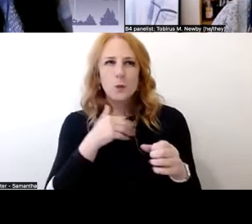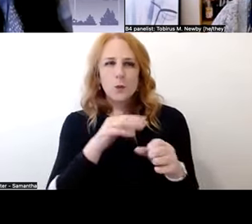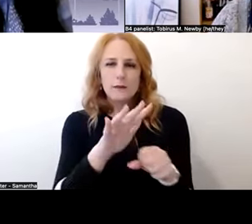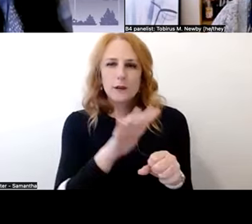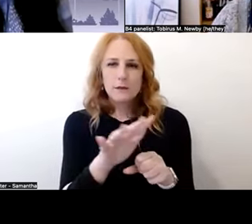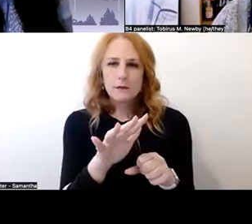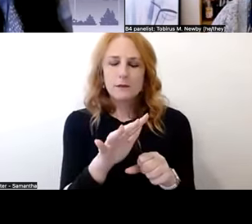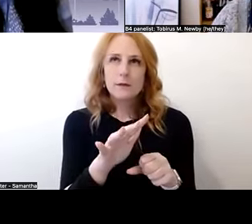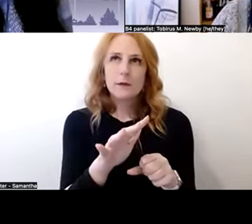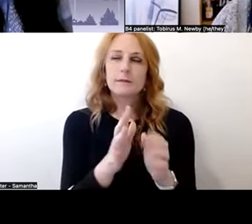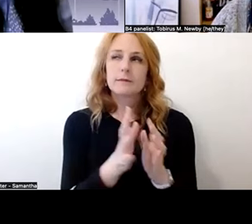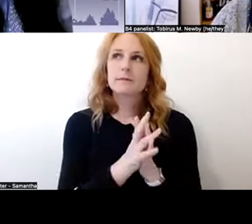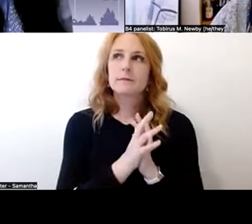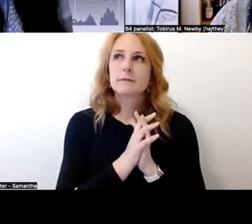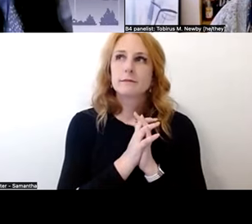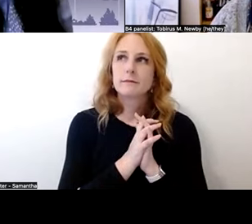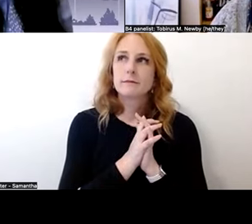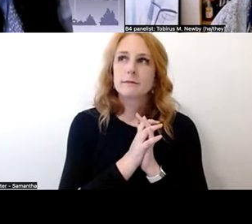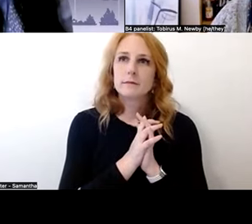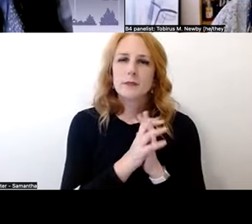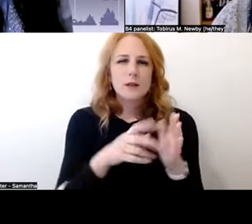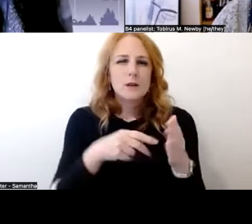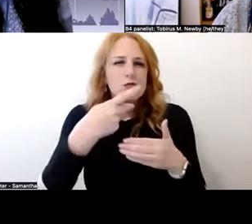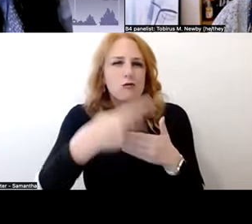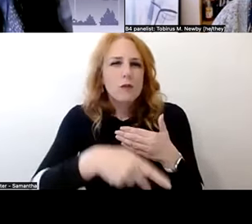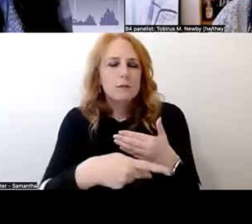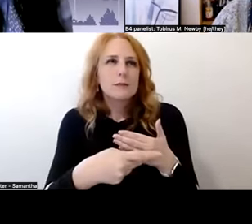programming, for lack of a better term, set up to know whether we're moving in the right direction.